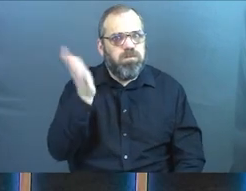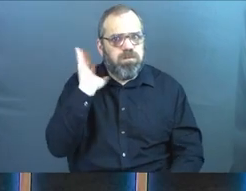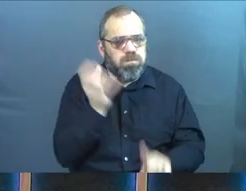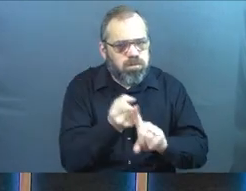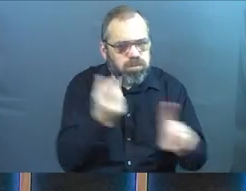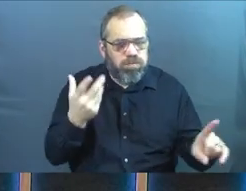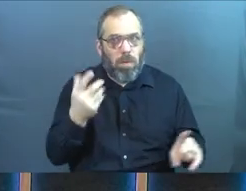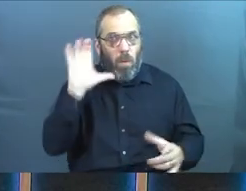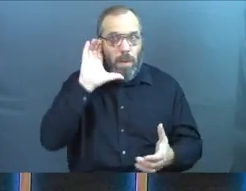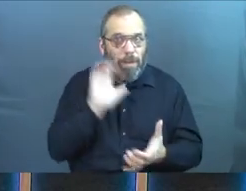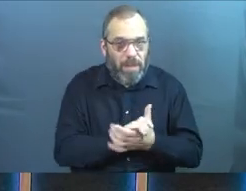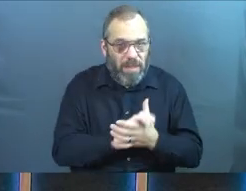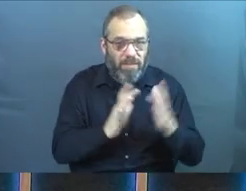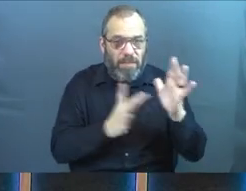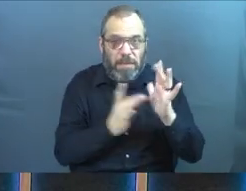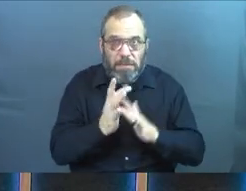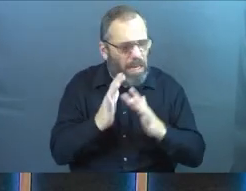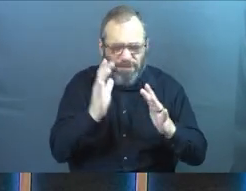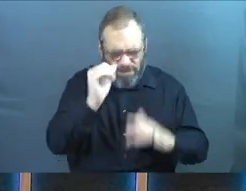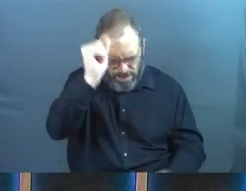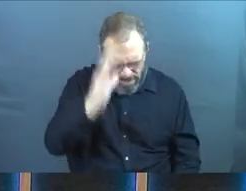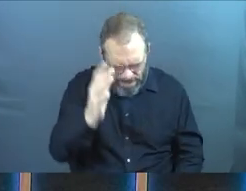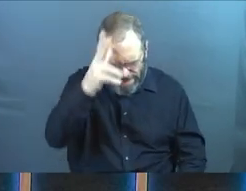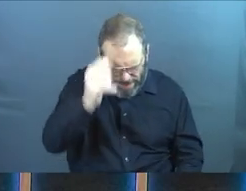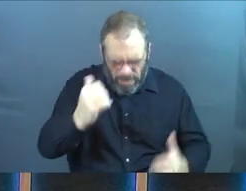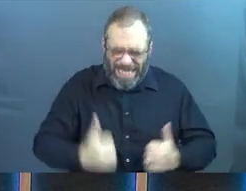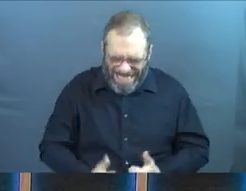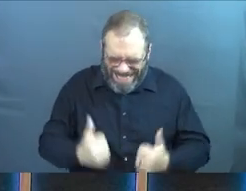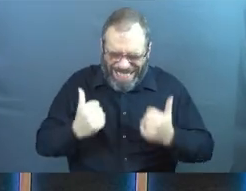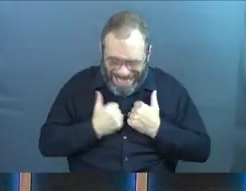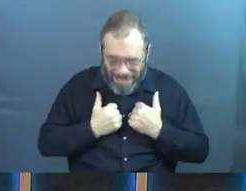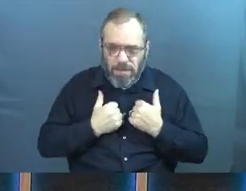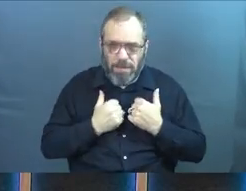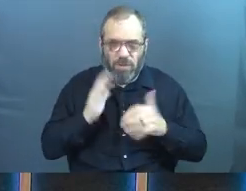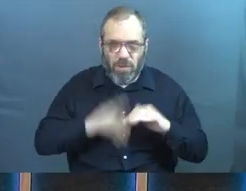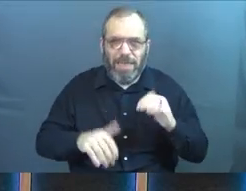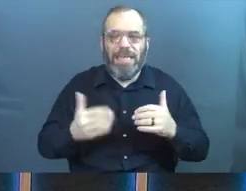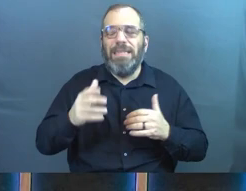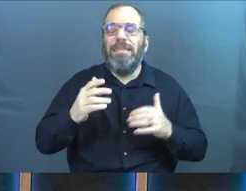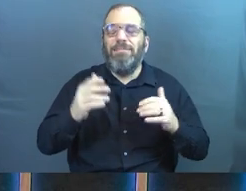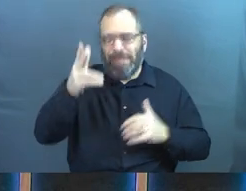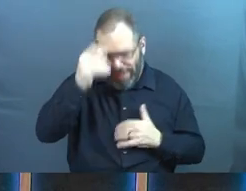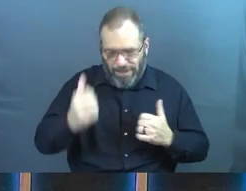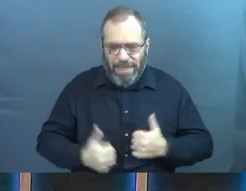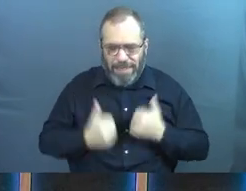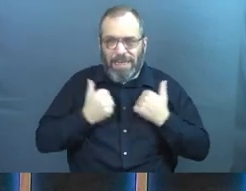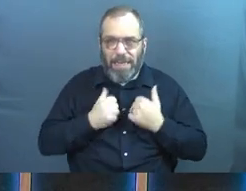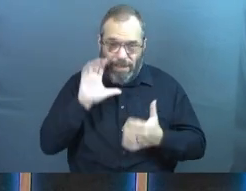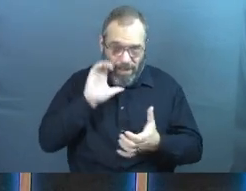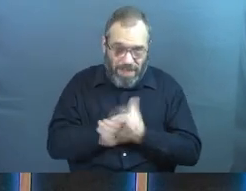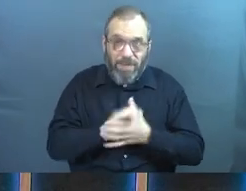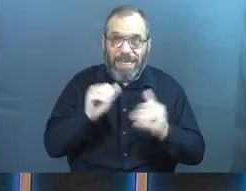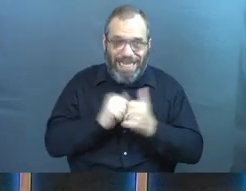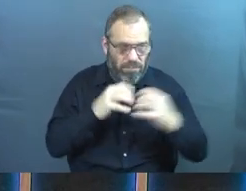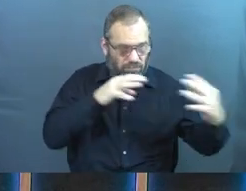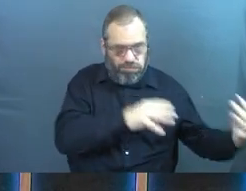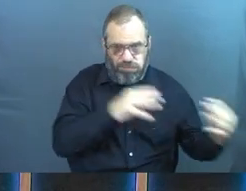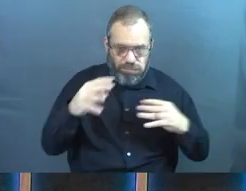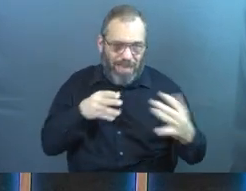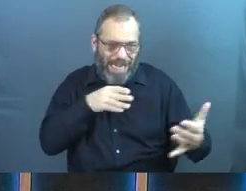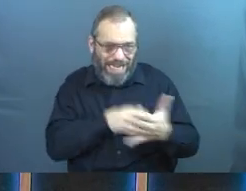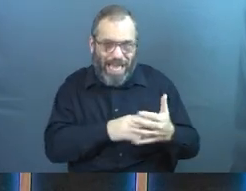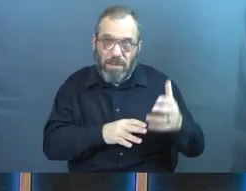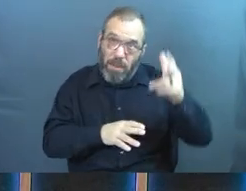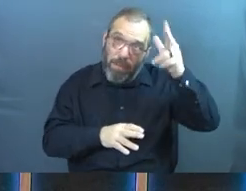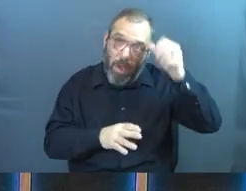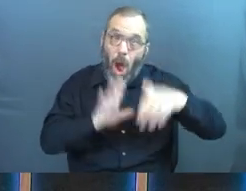we believe the devil exists. And we talk a lot about how to engage as a believer in Jesus in warfare against him.